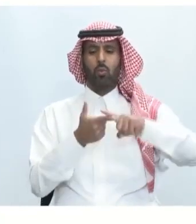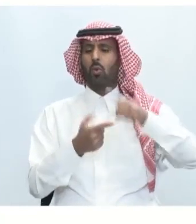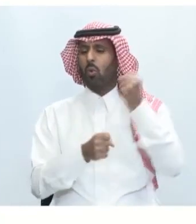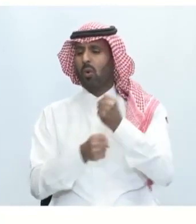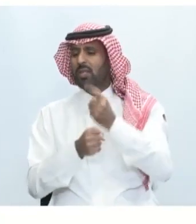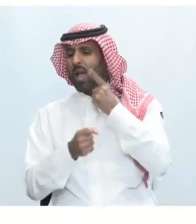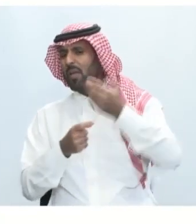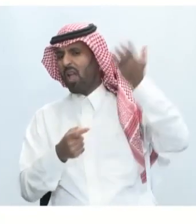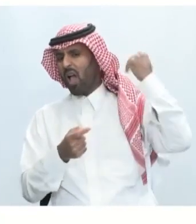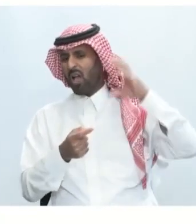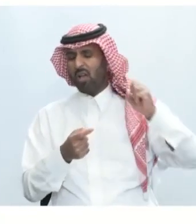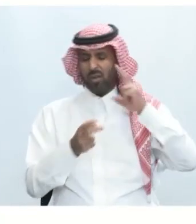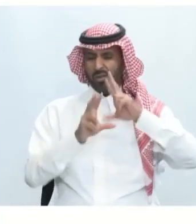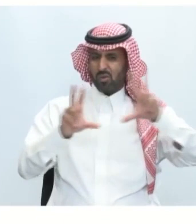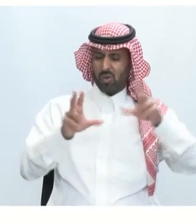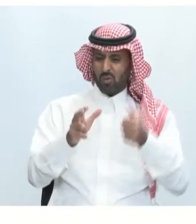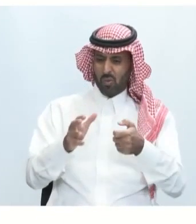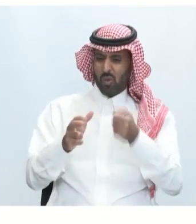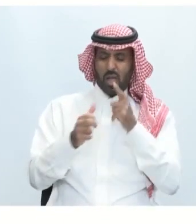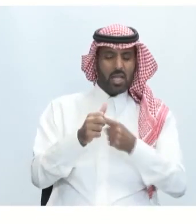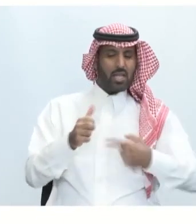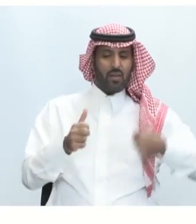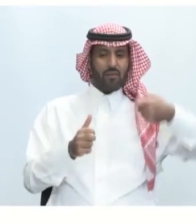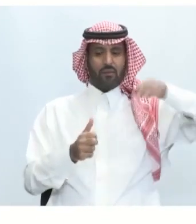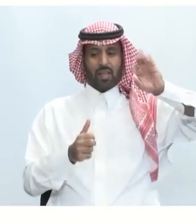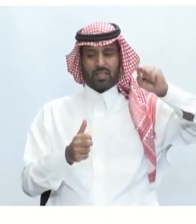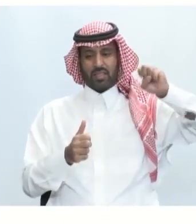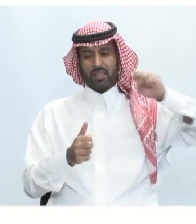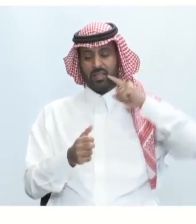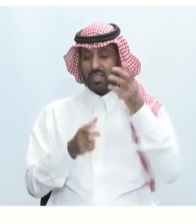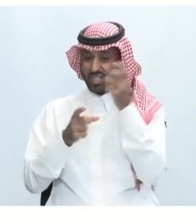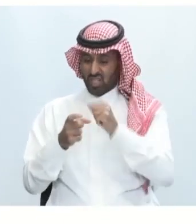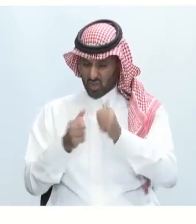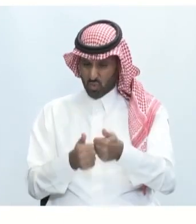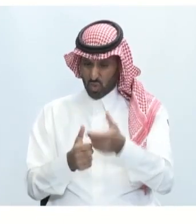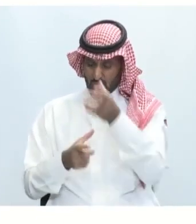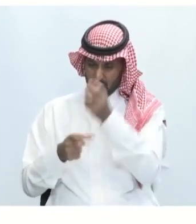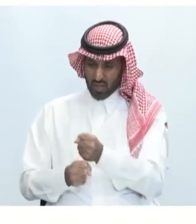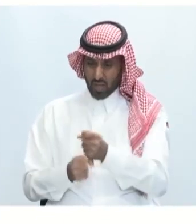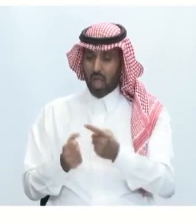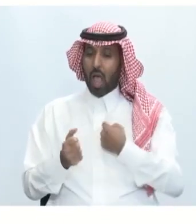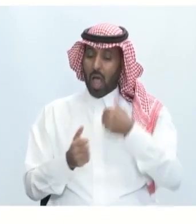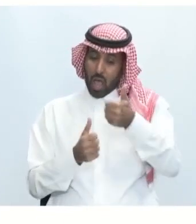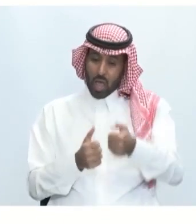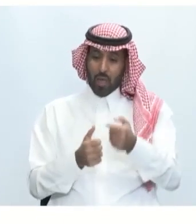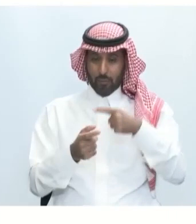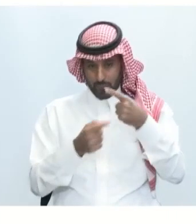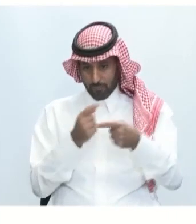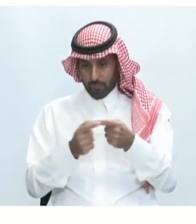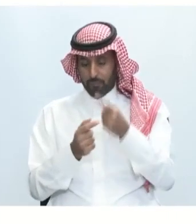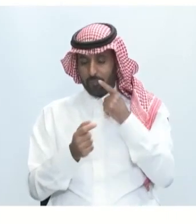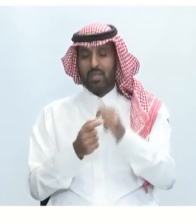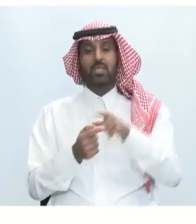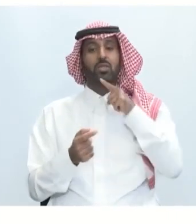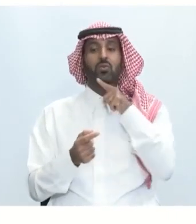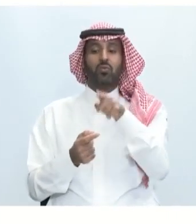what happened in last night's episode of Fast and Safe? Omar, I recorded it. Is it to